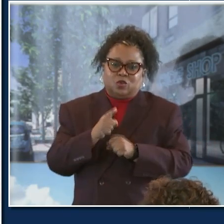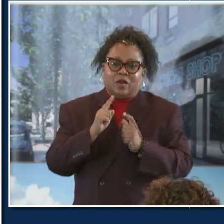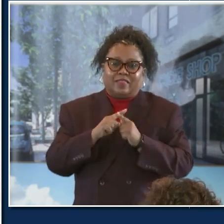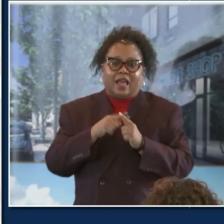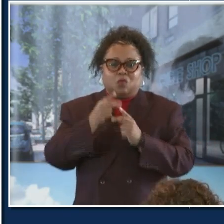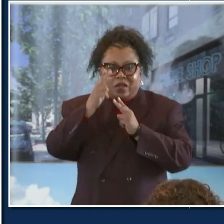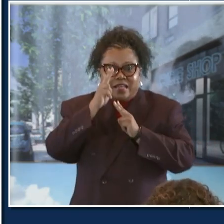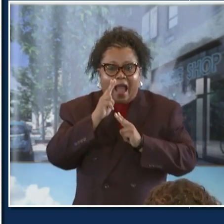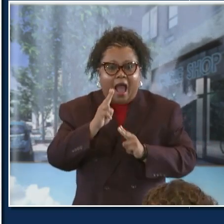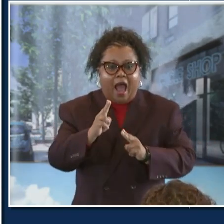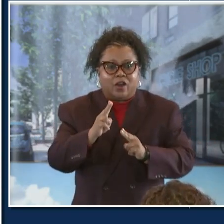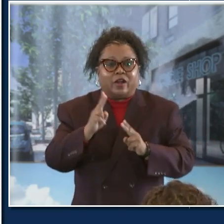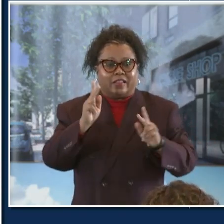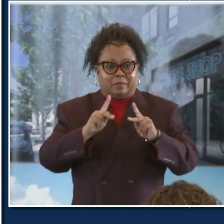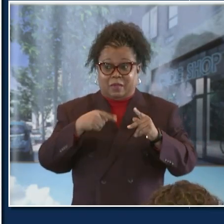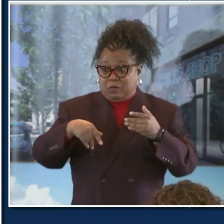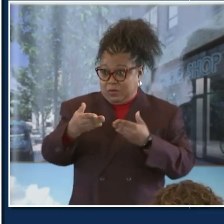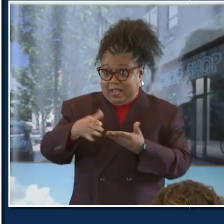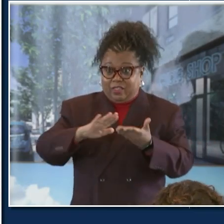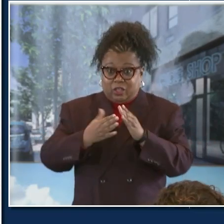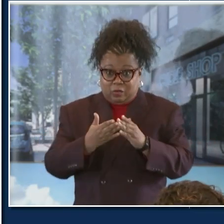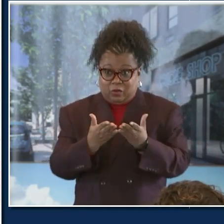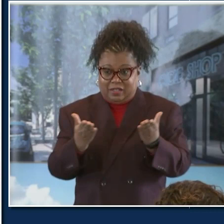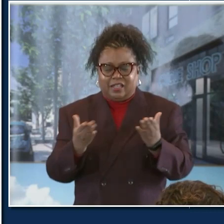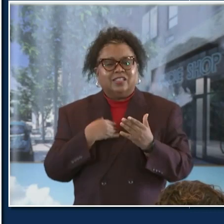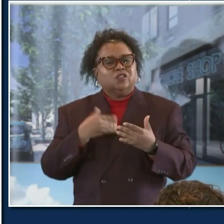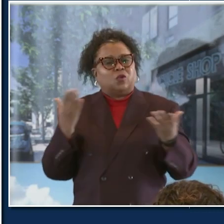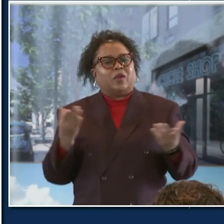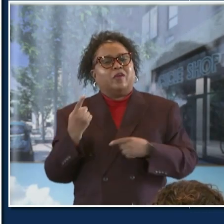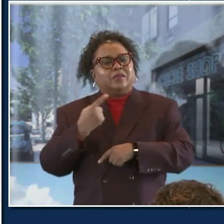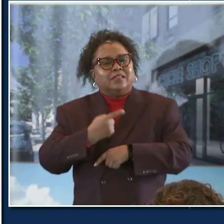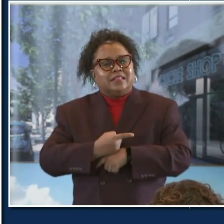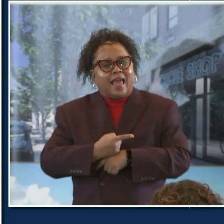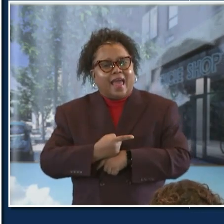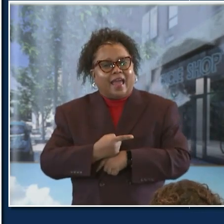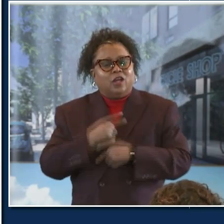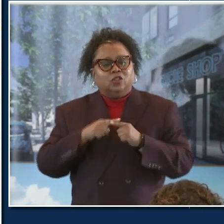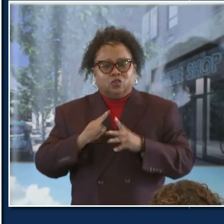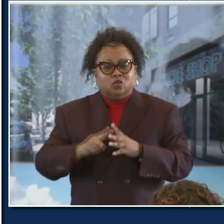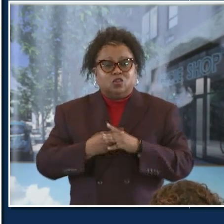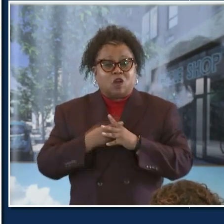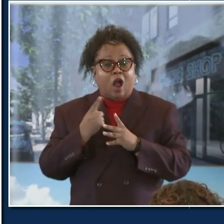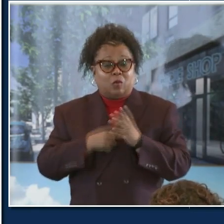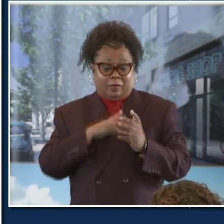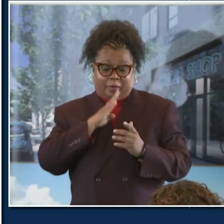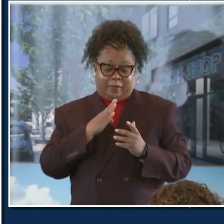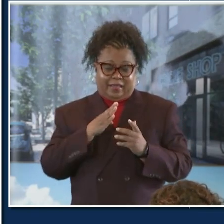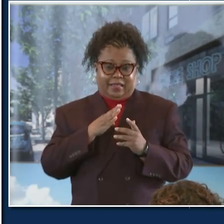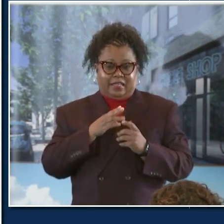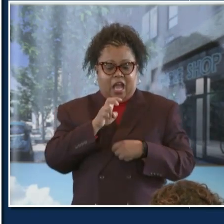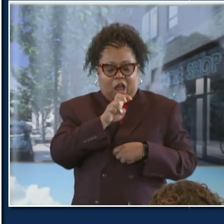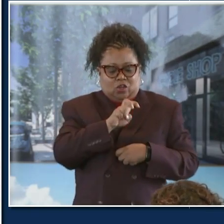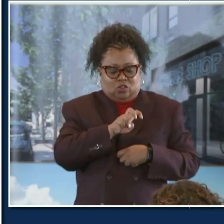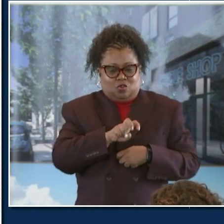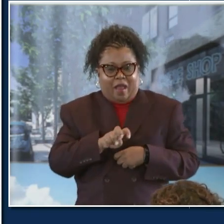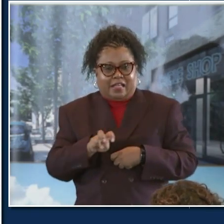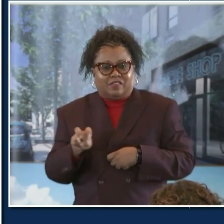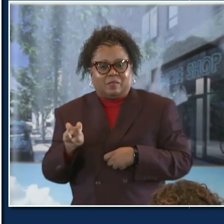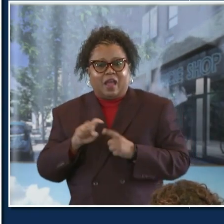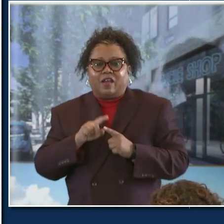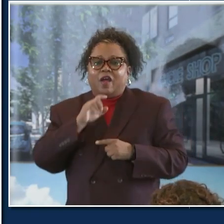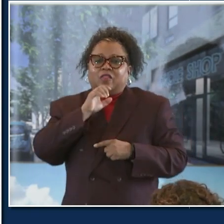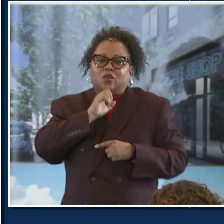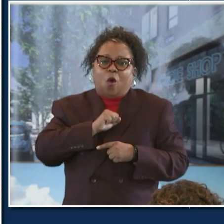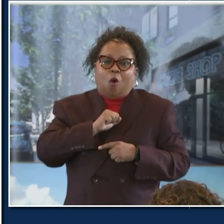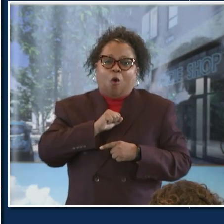we honor the people in the community. So we are here today to start what will be a transformation on the